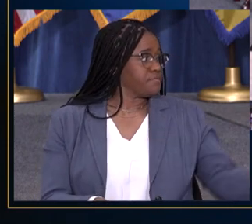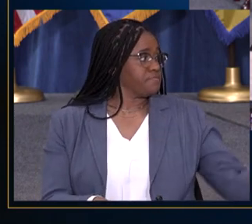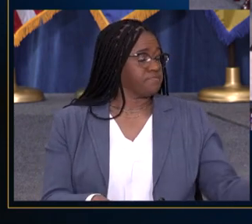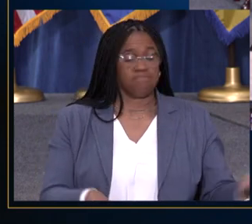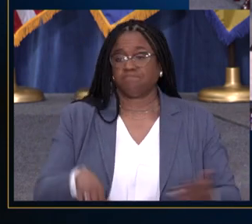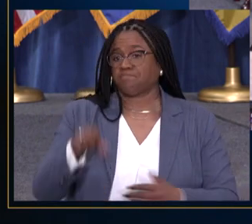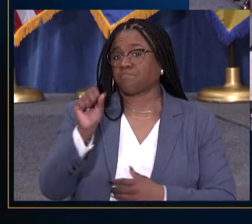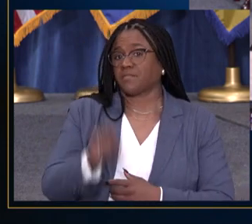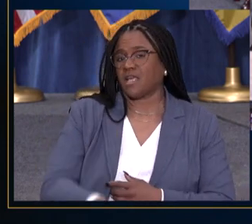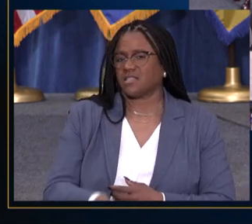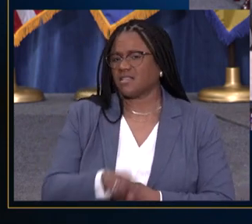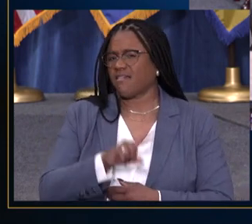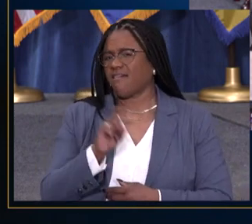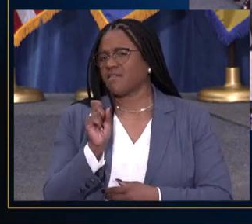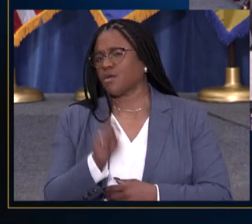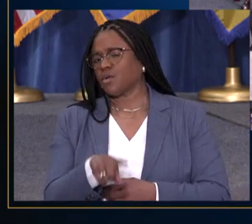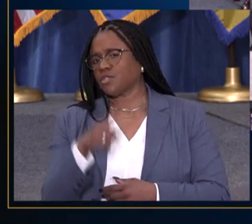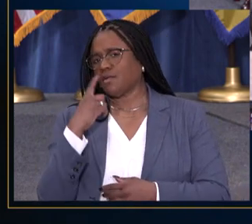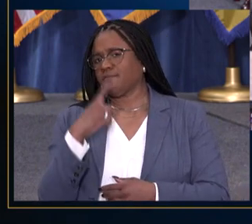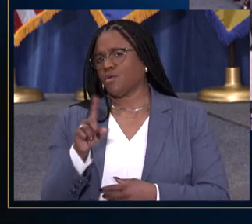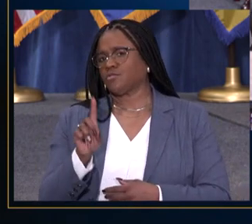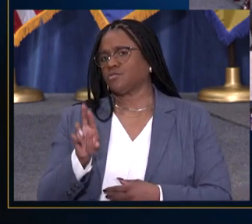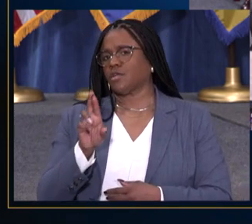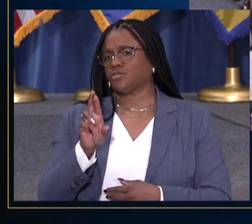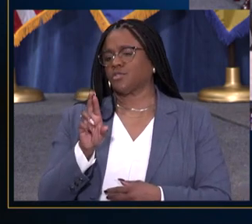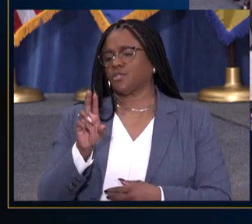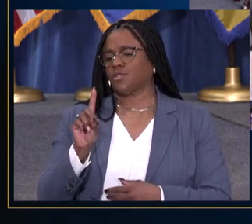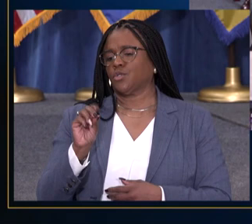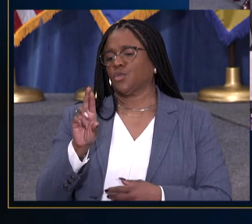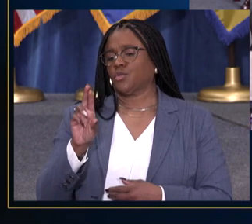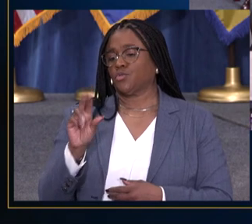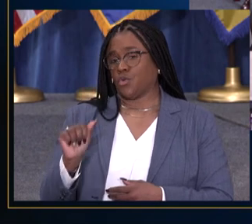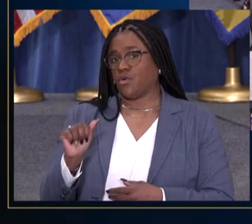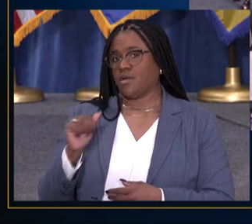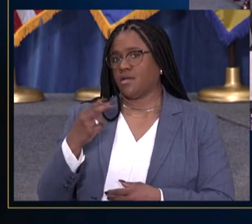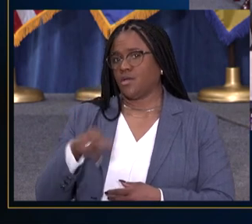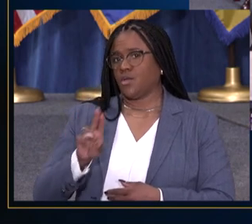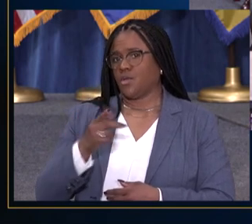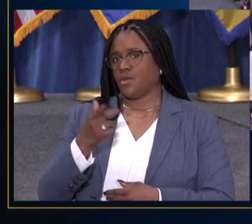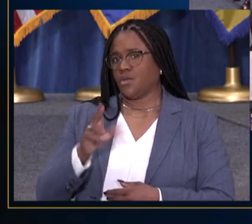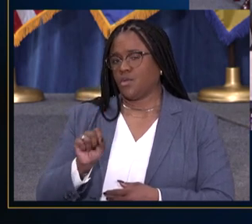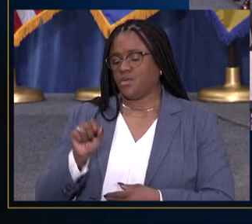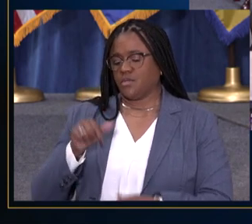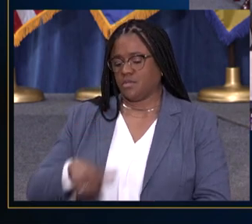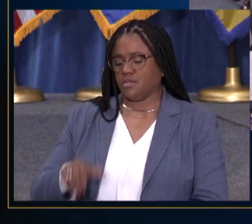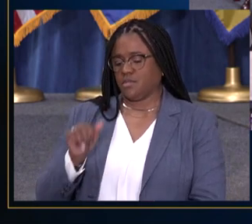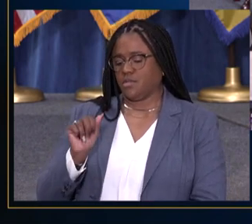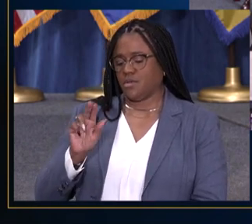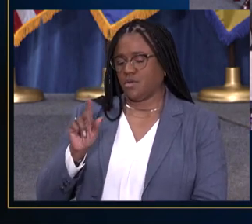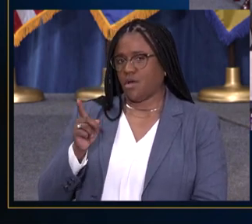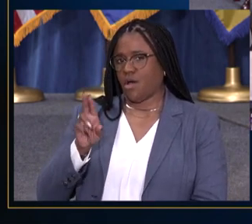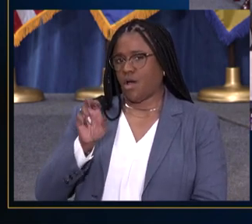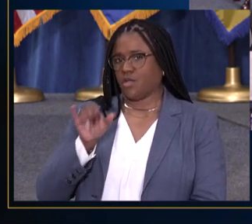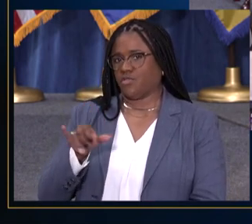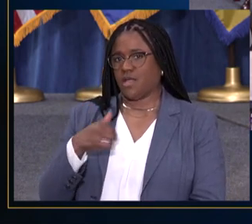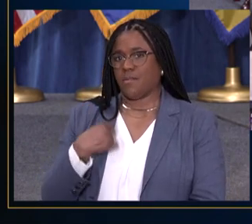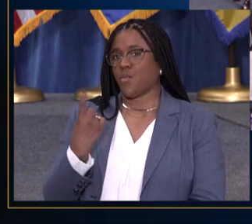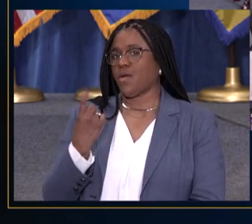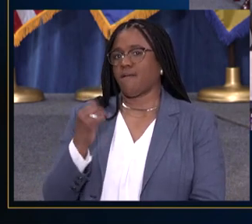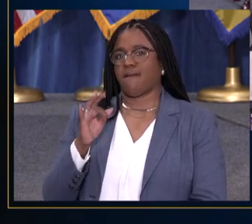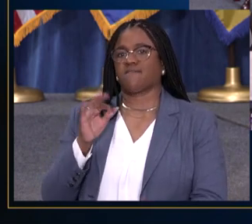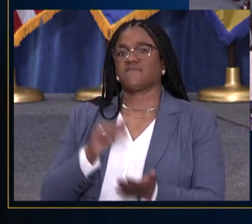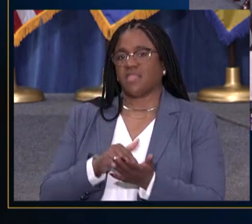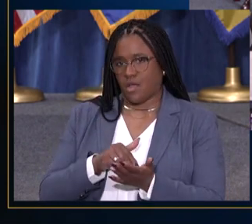Yes. I have a question for Dr. Dora Hughes. So my name is Adriana Lewis, and I'm one of